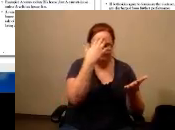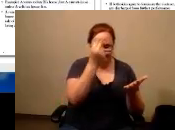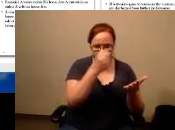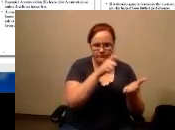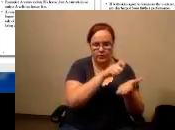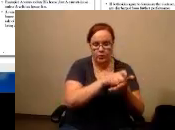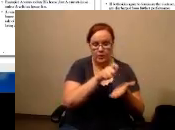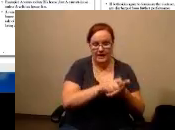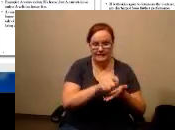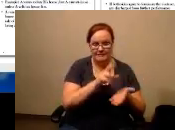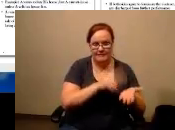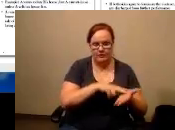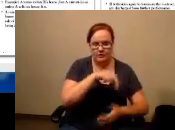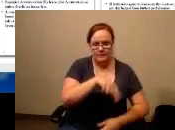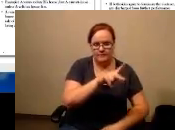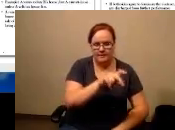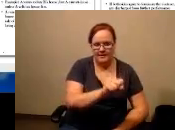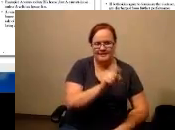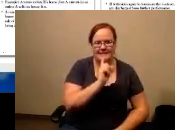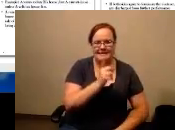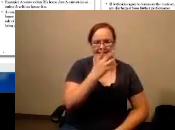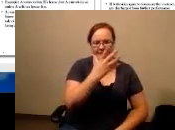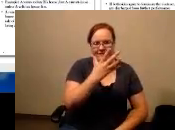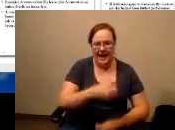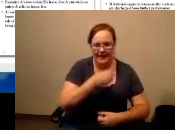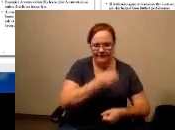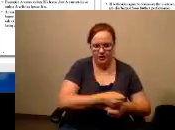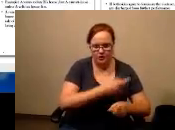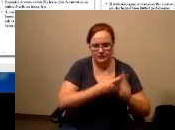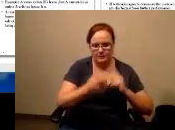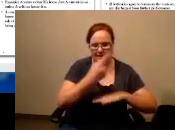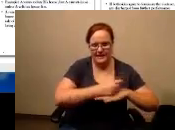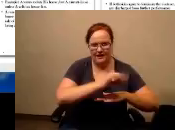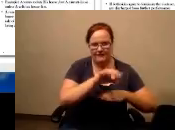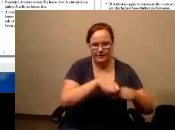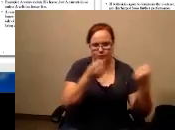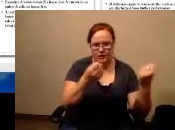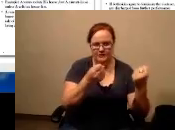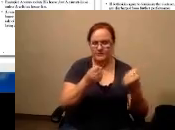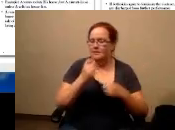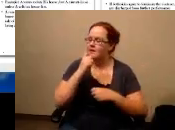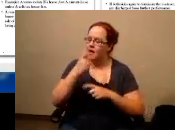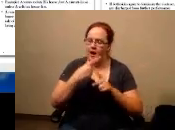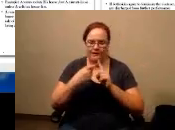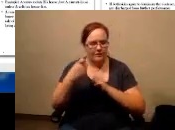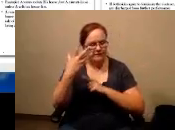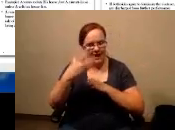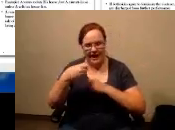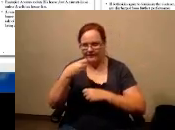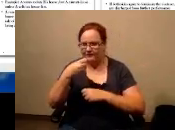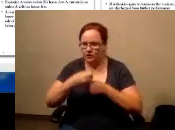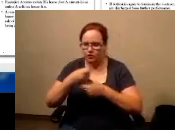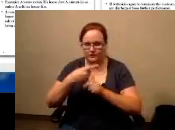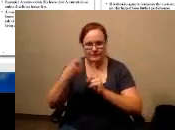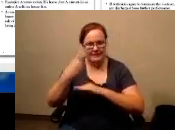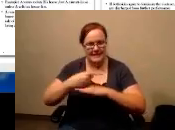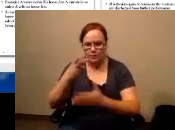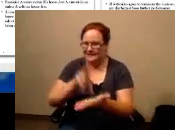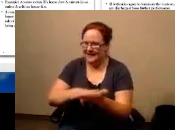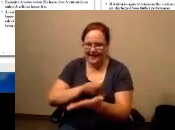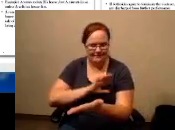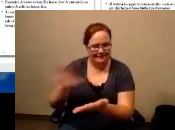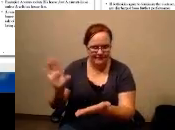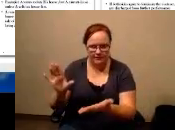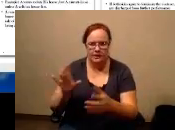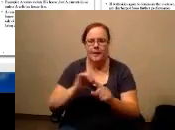in Kansas is 5 years from the date of the breach, not 5 years from the date the contract was signed. So if